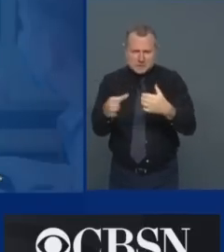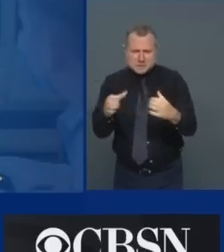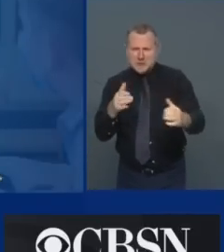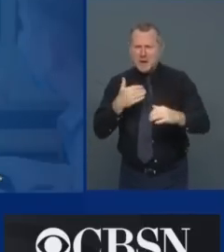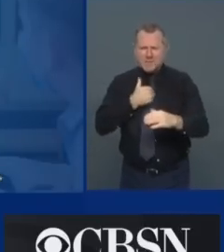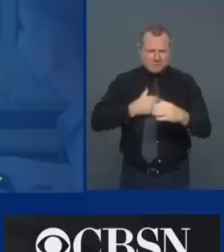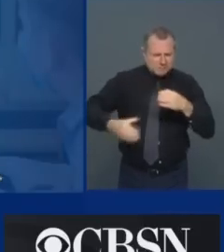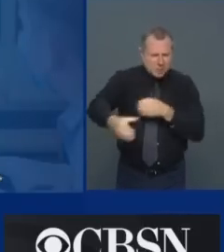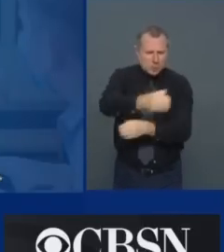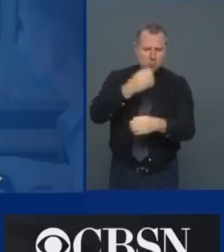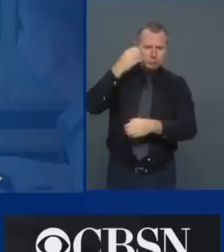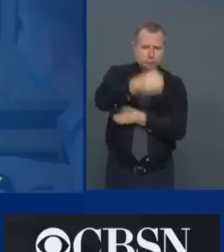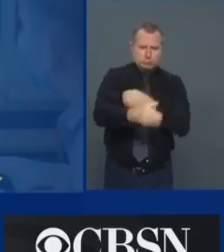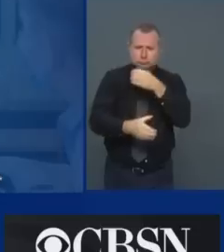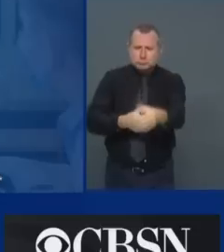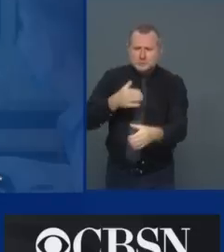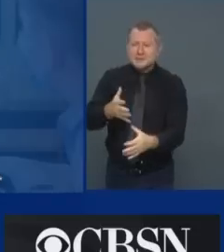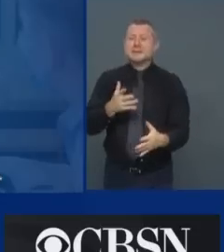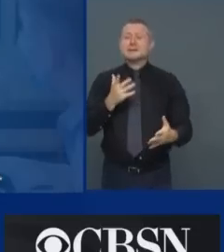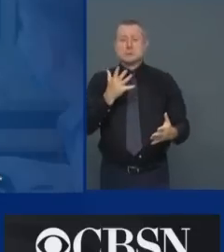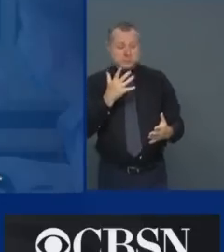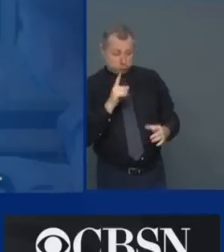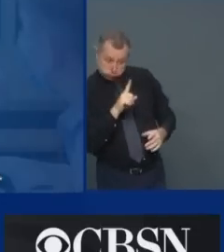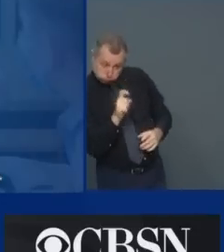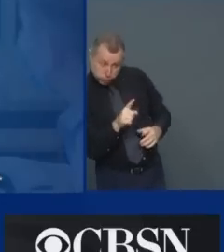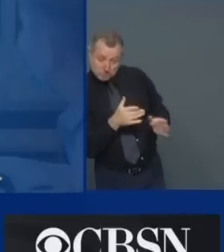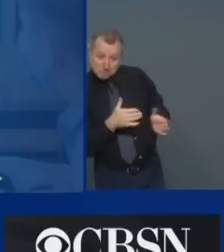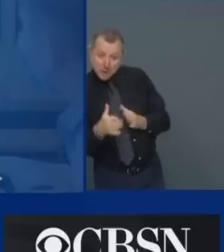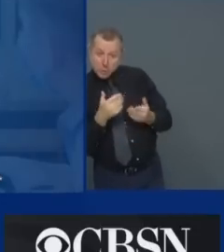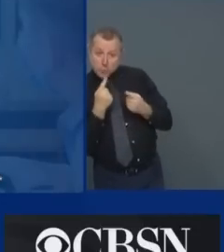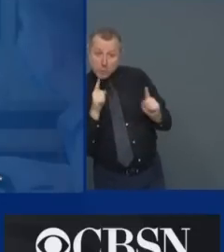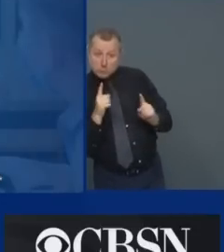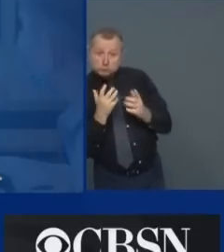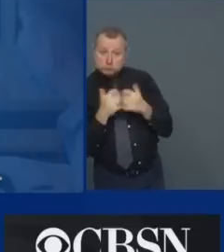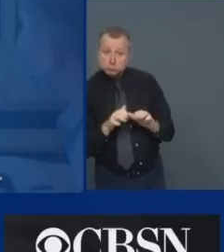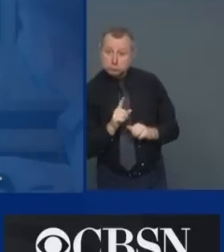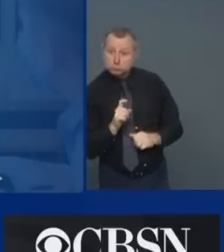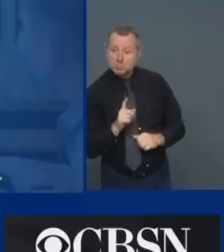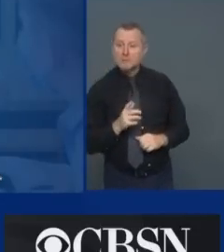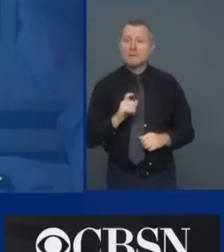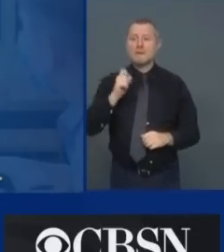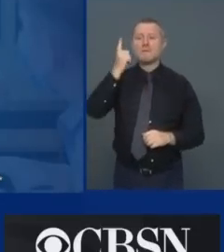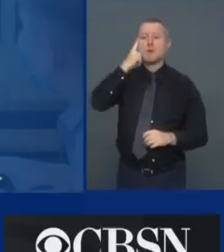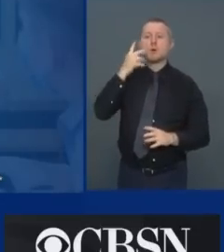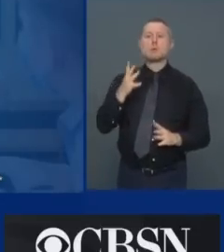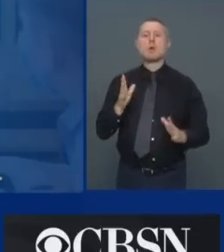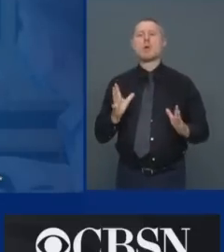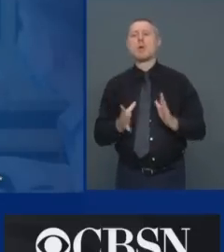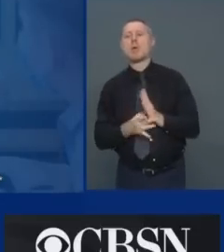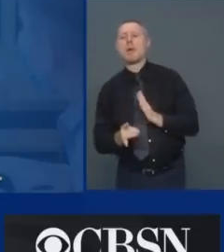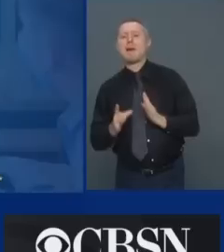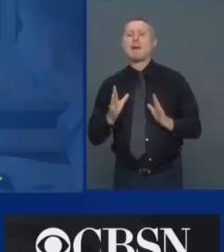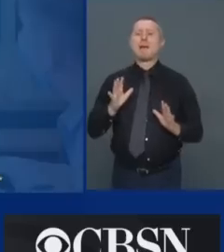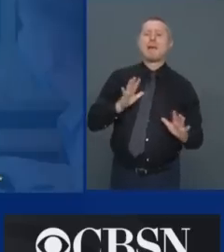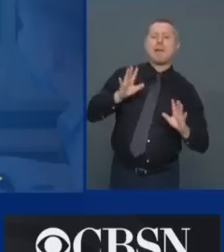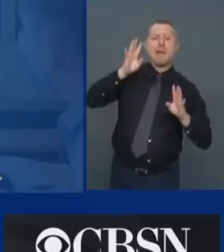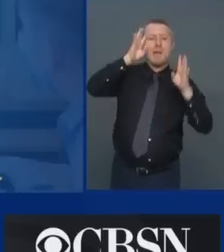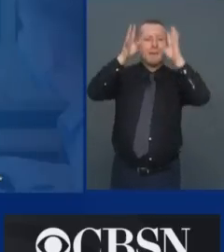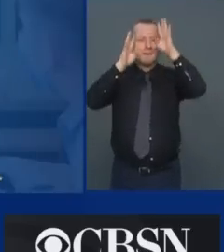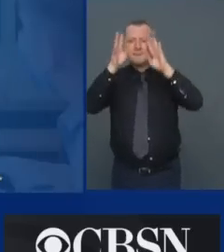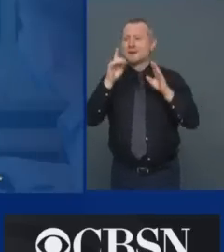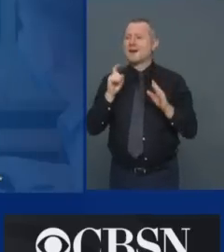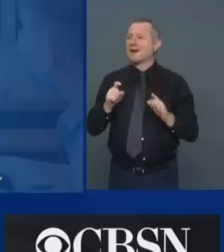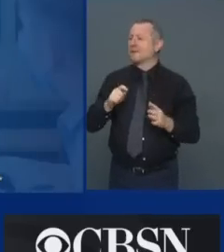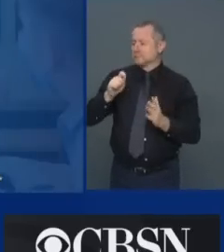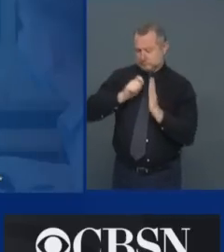work. Government is great at making plans. Everybody's great at making plans. Can you implement